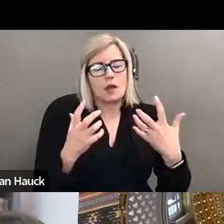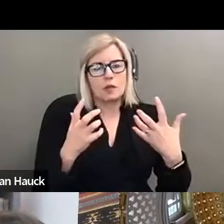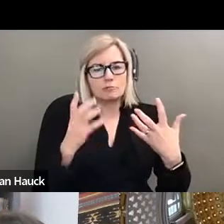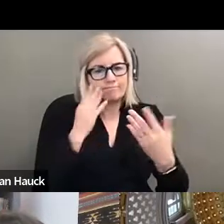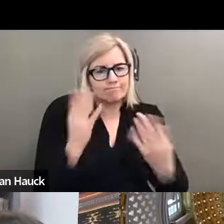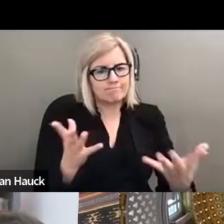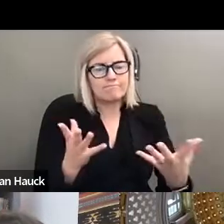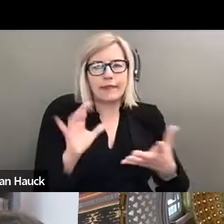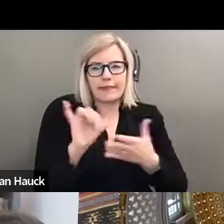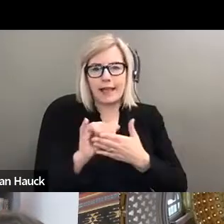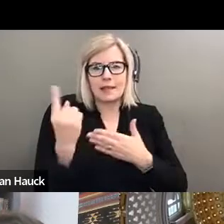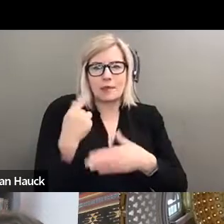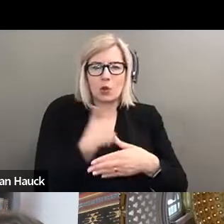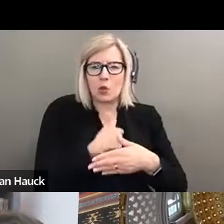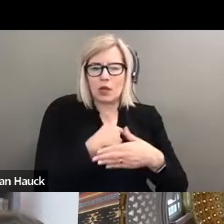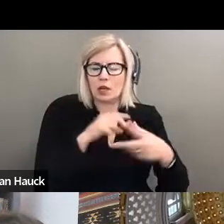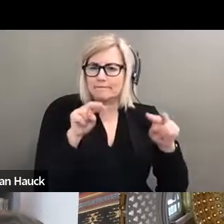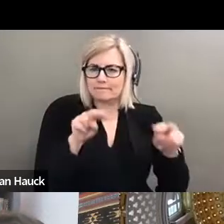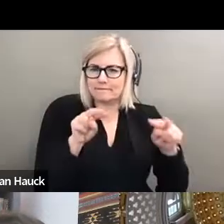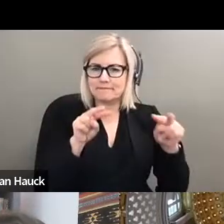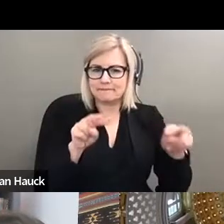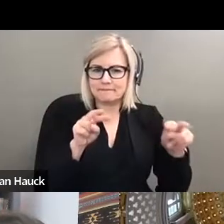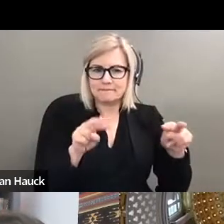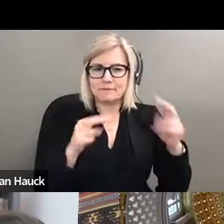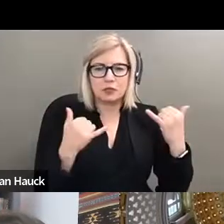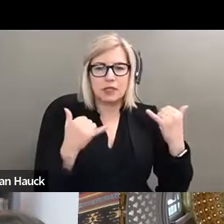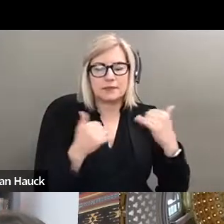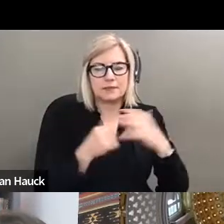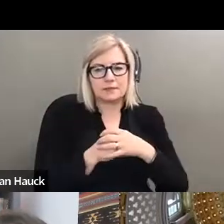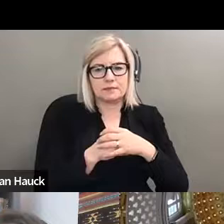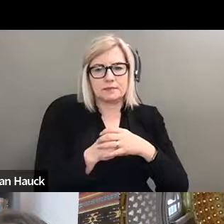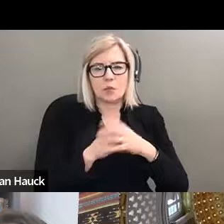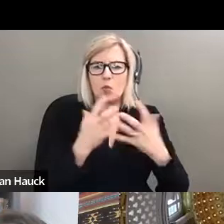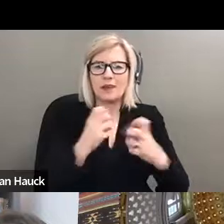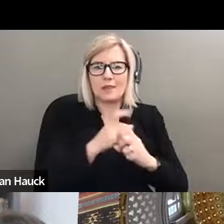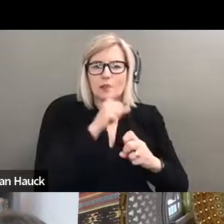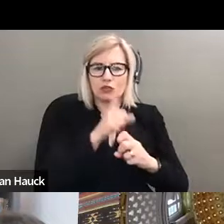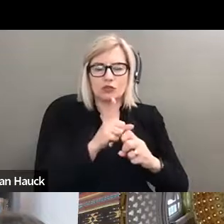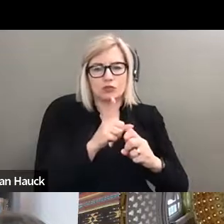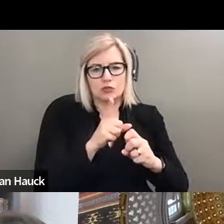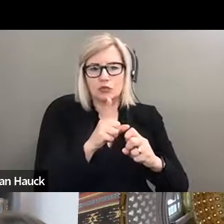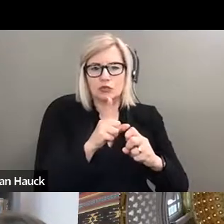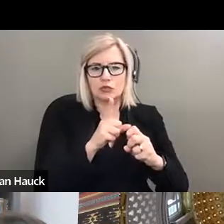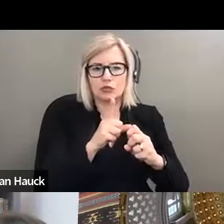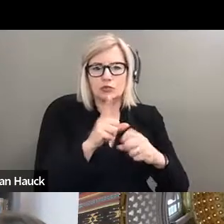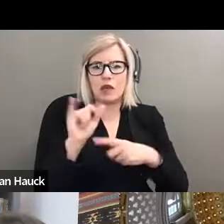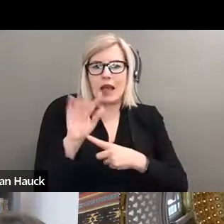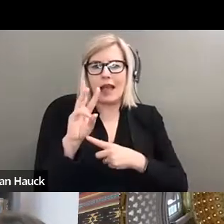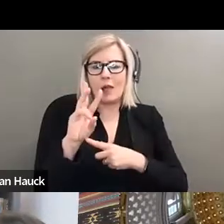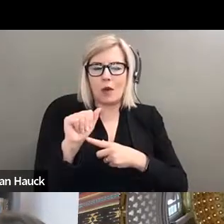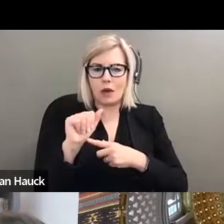is something that we're keeping our eyes on right now. We want to make sure that Iowans